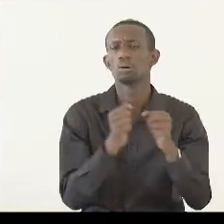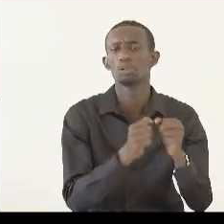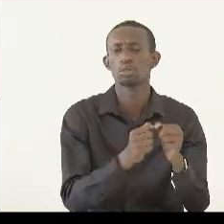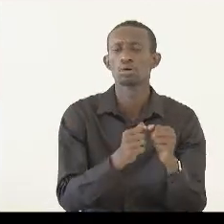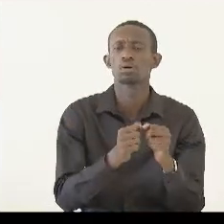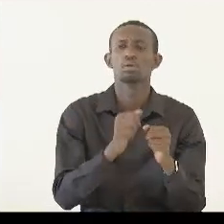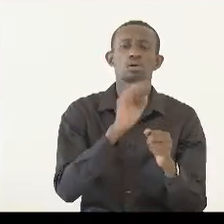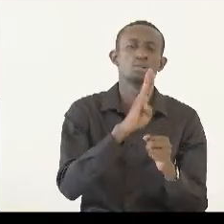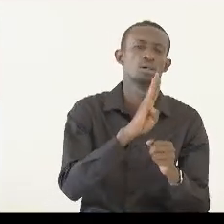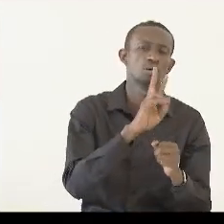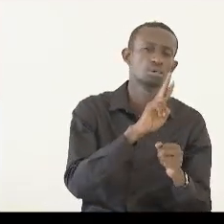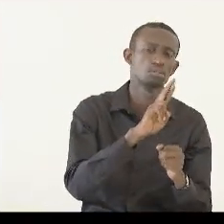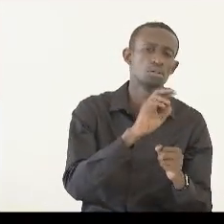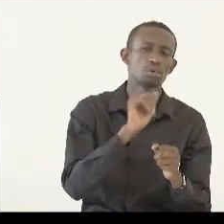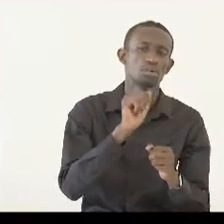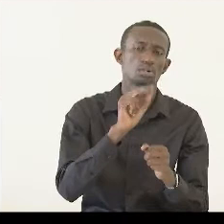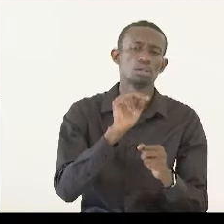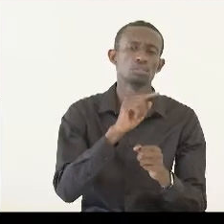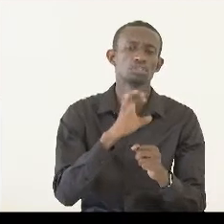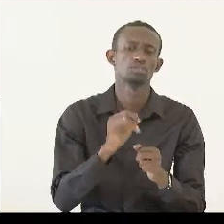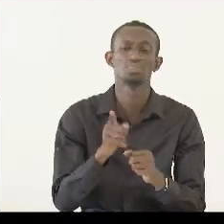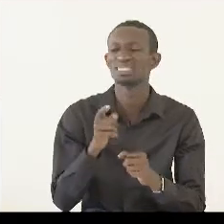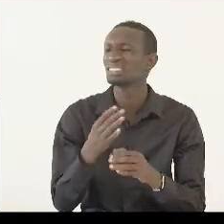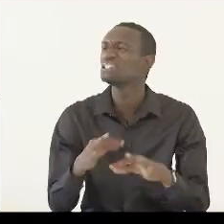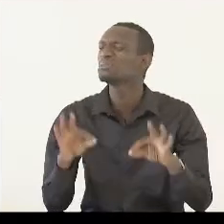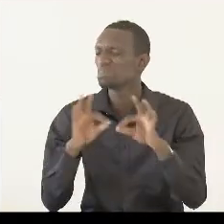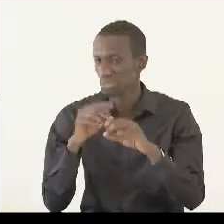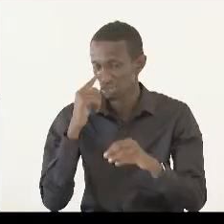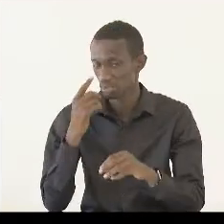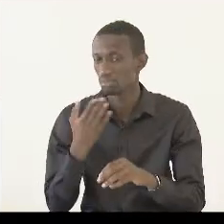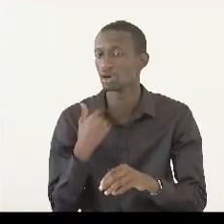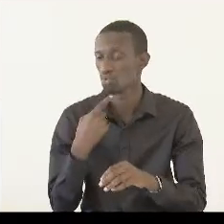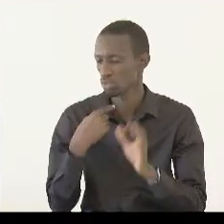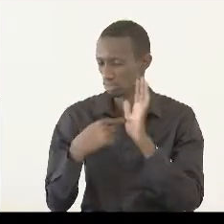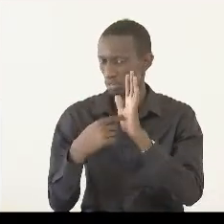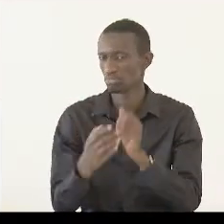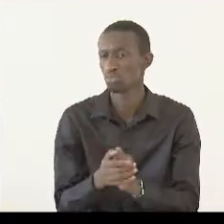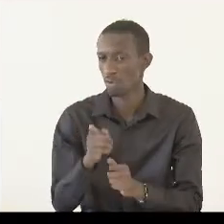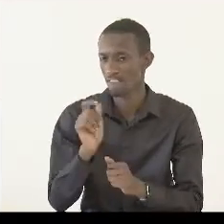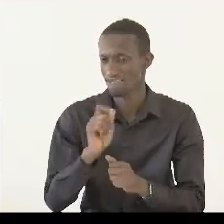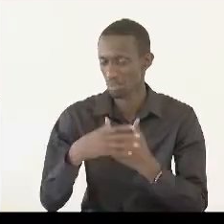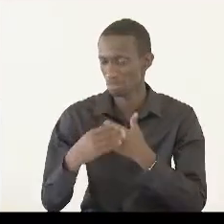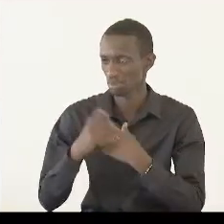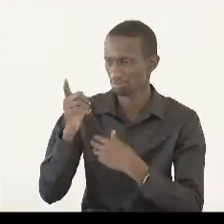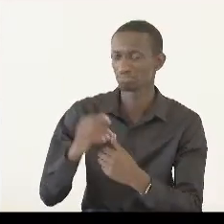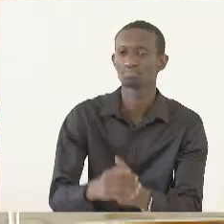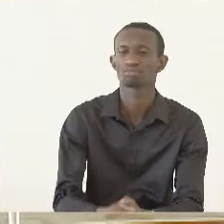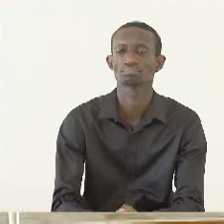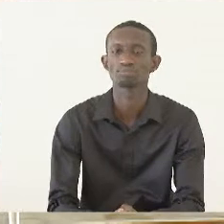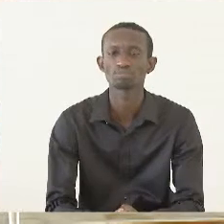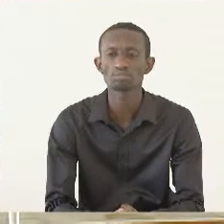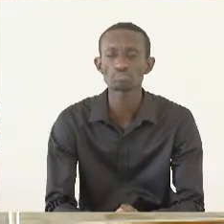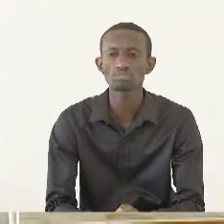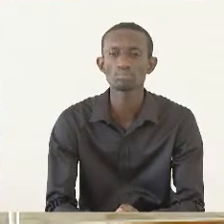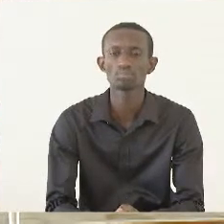benzoic acid. So there is something very important thing that I just want to mention. Please take note of this.